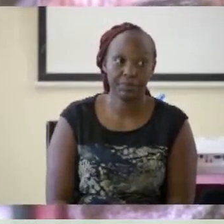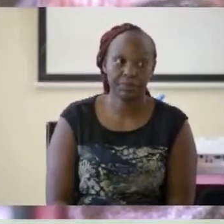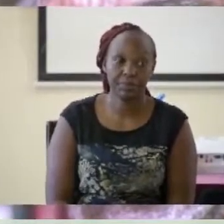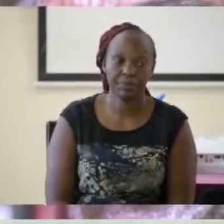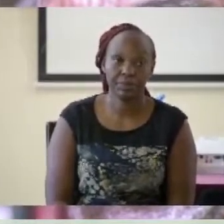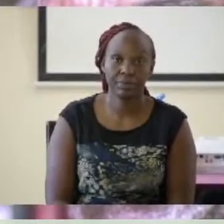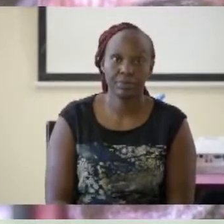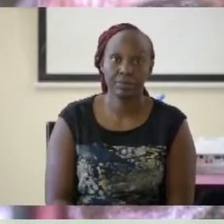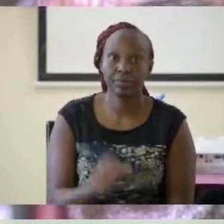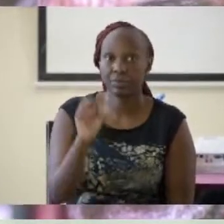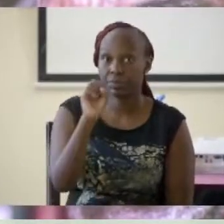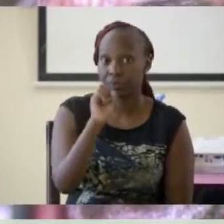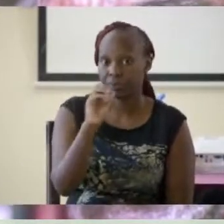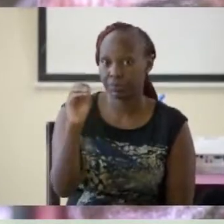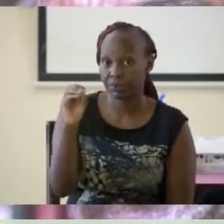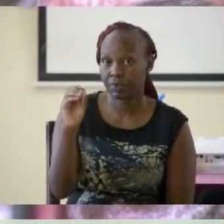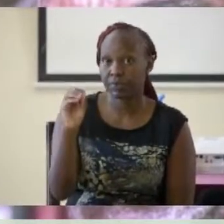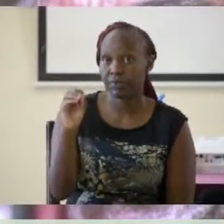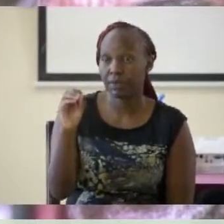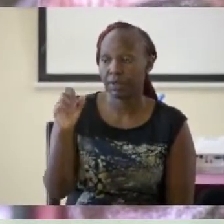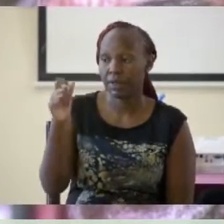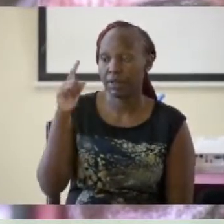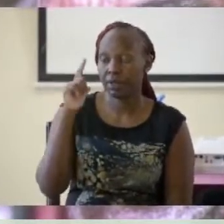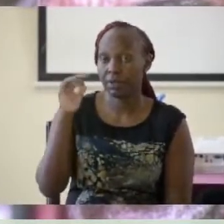And so, in legal aid,